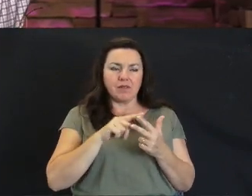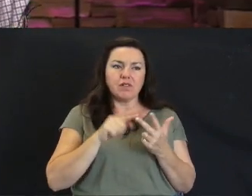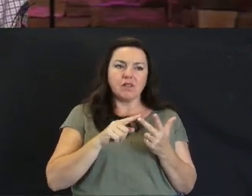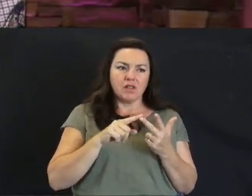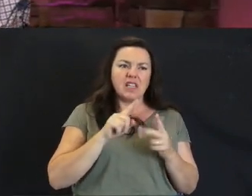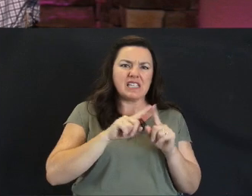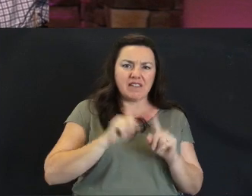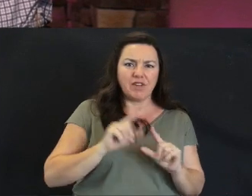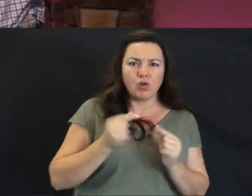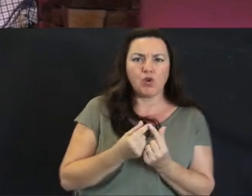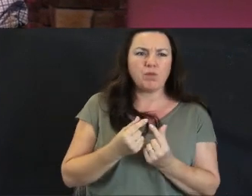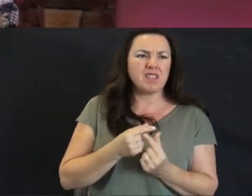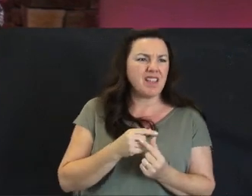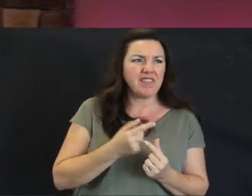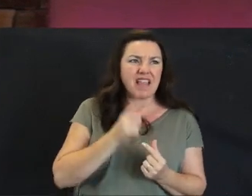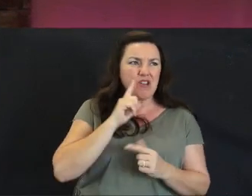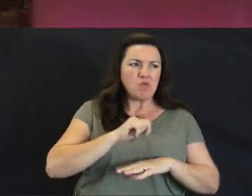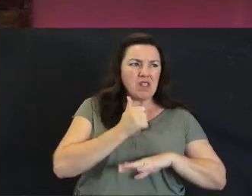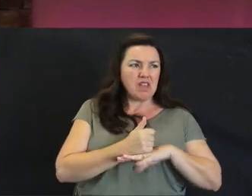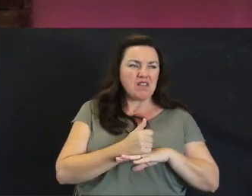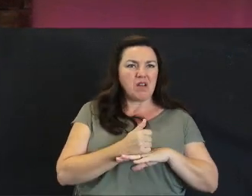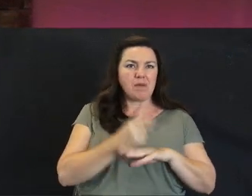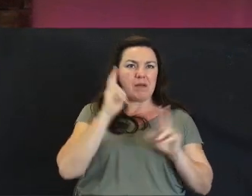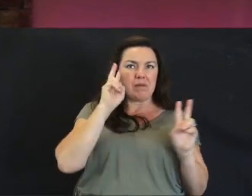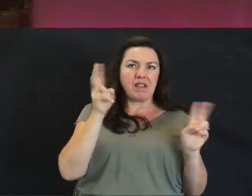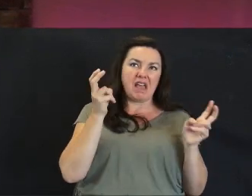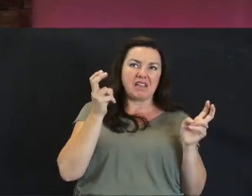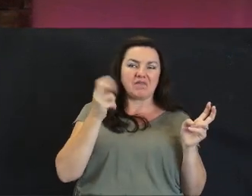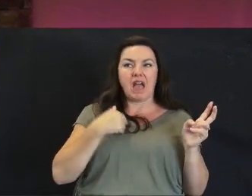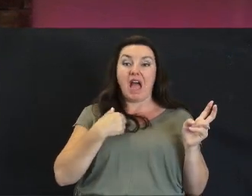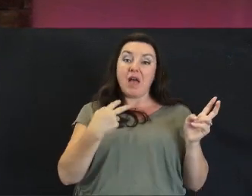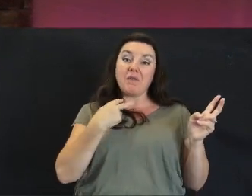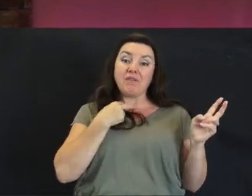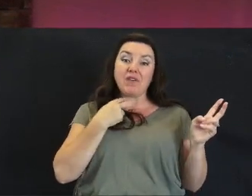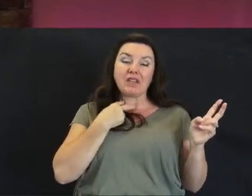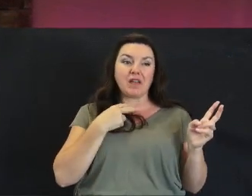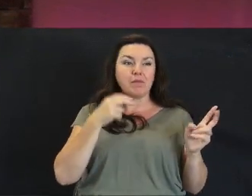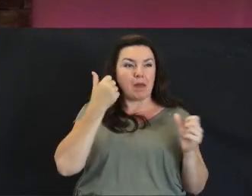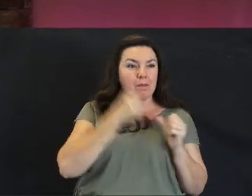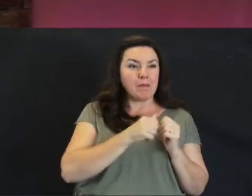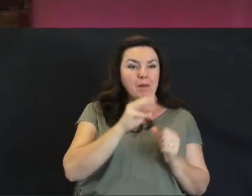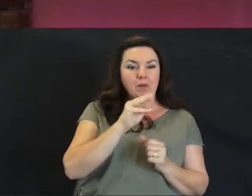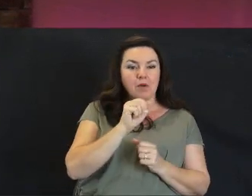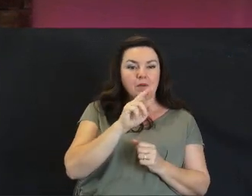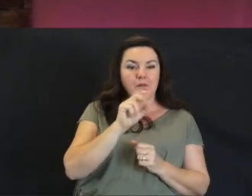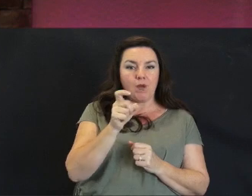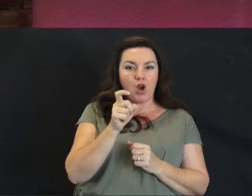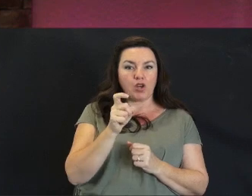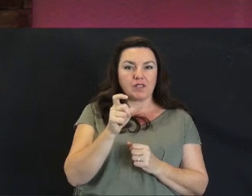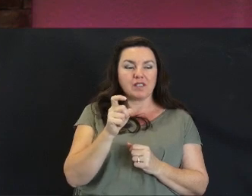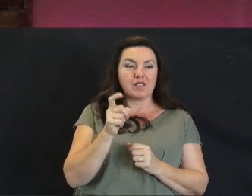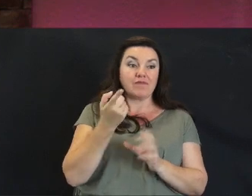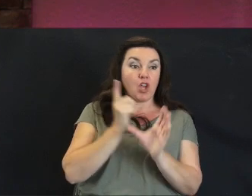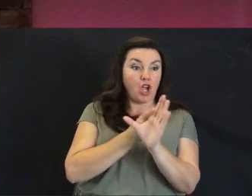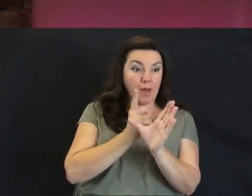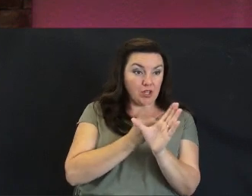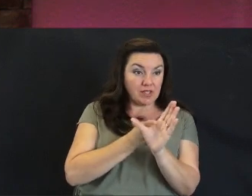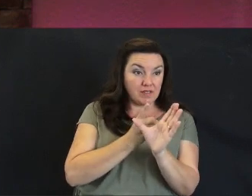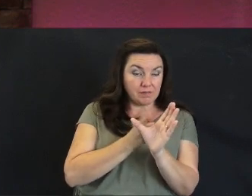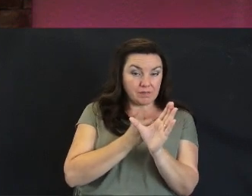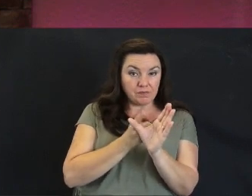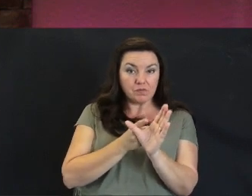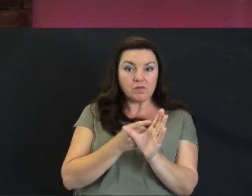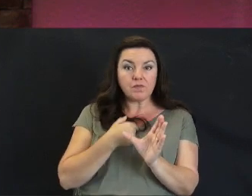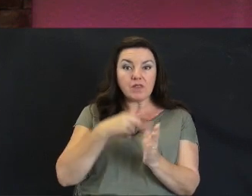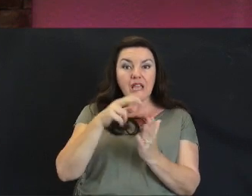of victimhood That are built on a concept of victimhood Remember, Karl Marx Marxism What we know as communism By the way, you want to know I